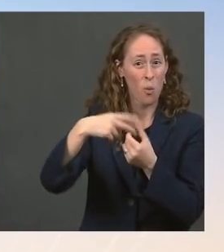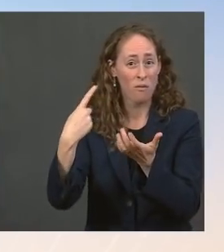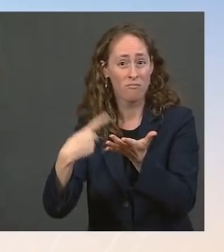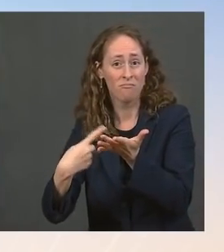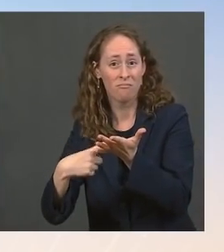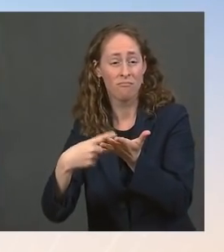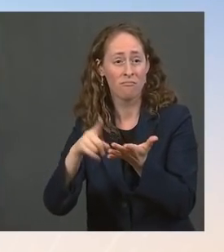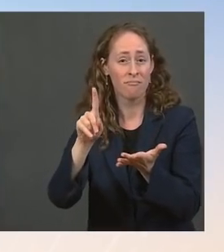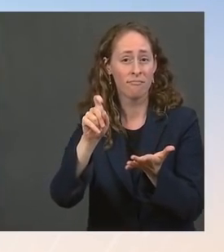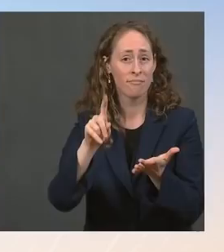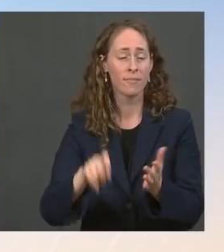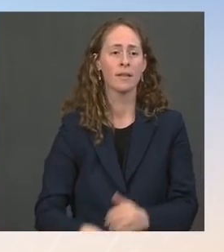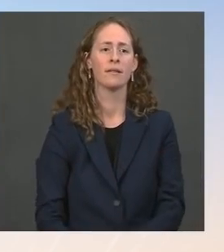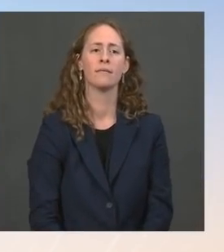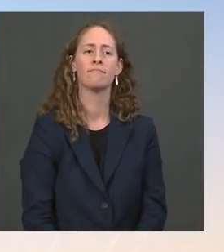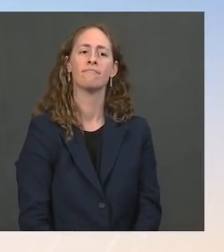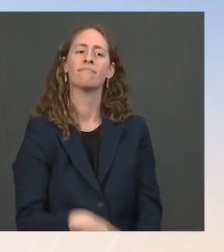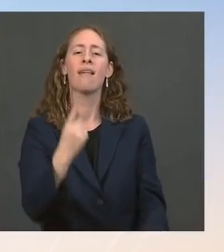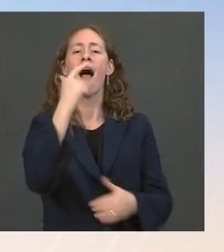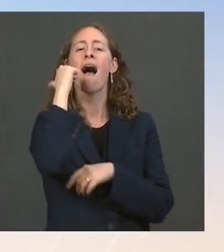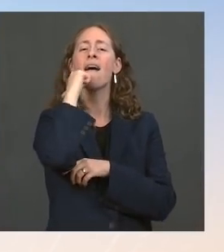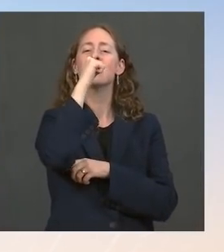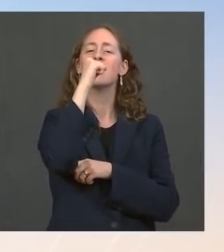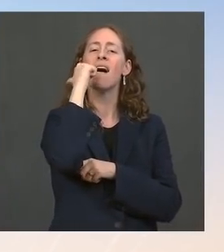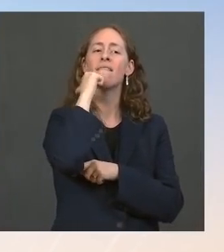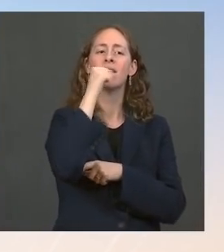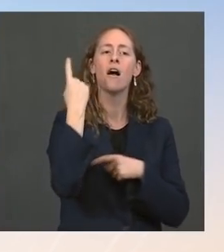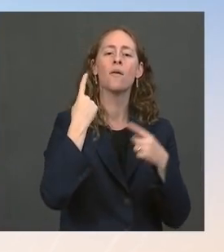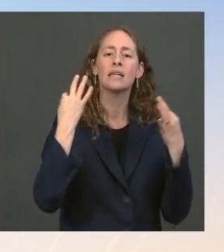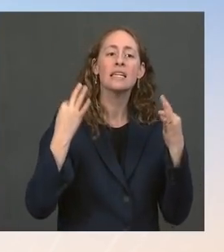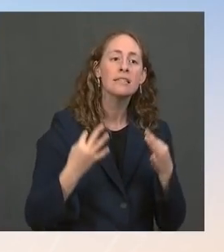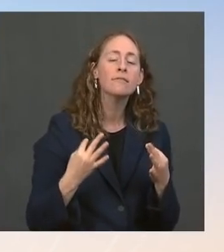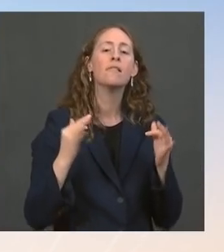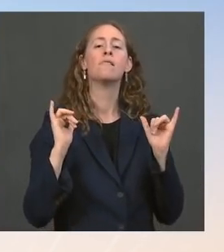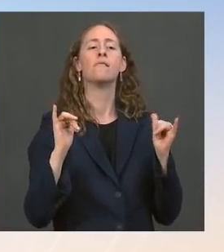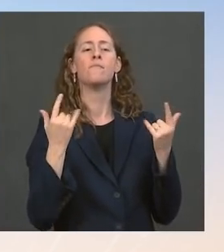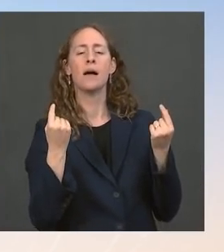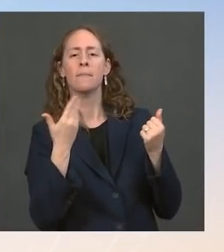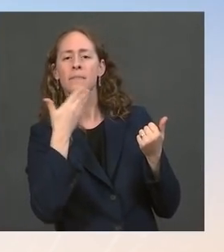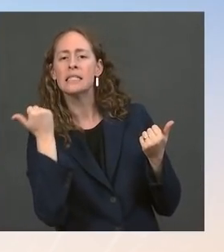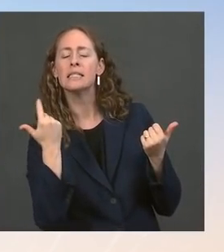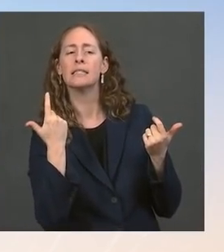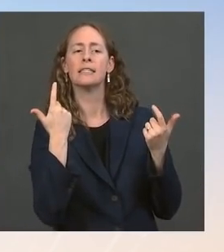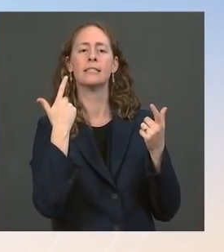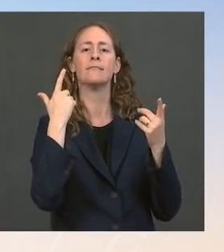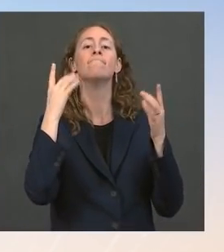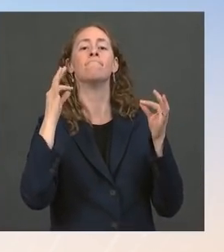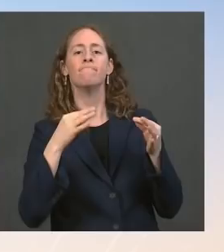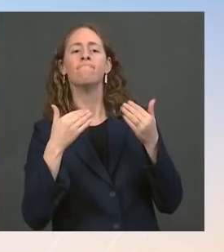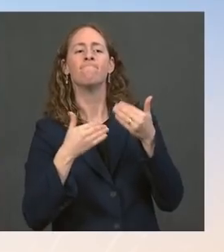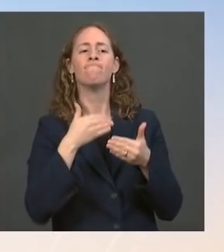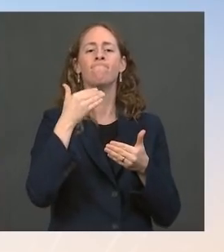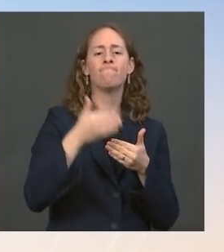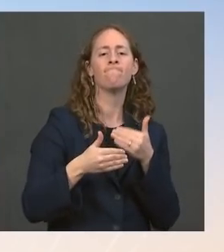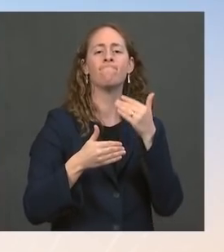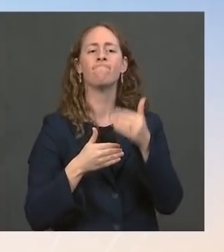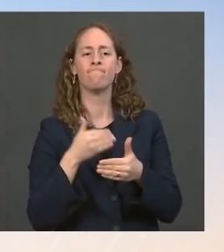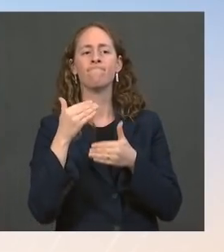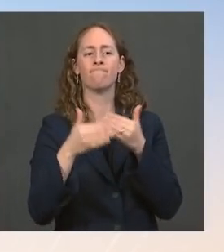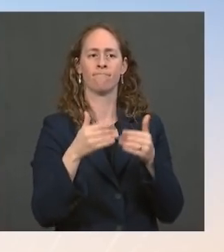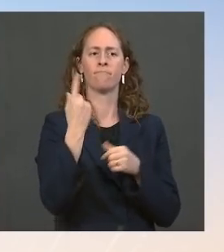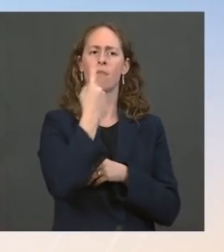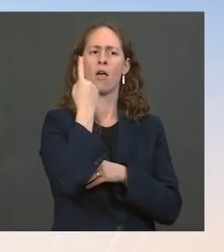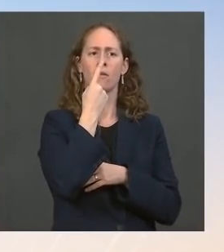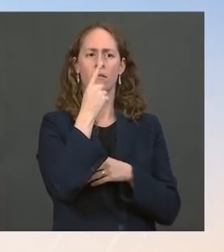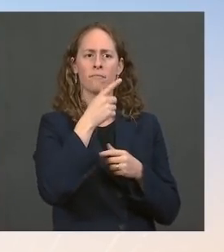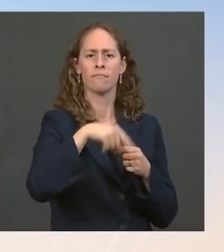really deciding day by day on what can be most helpful and constructive to moving his agenda forward, which includes each of these pieces of